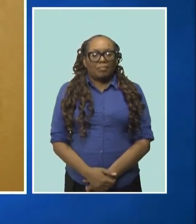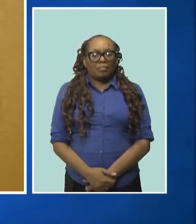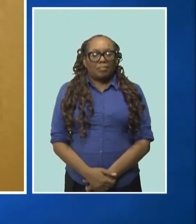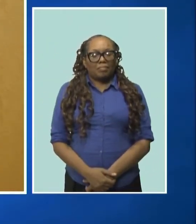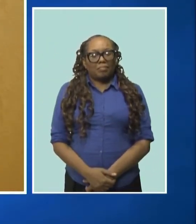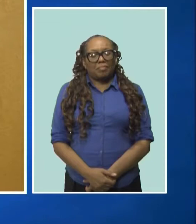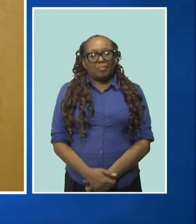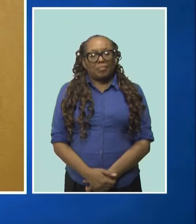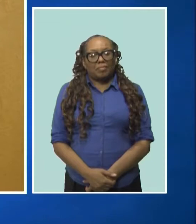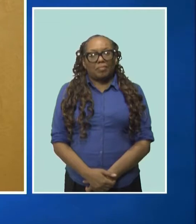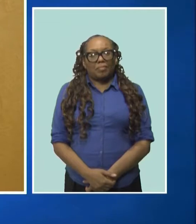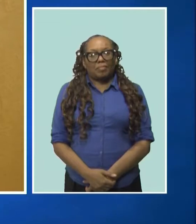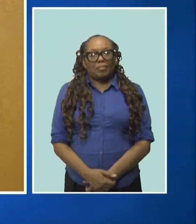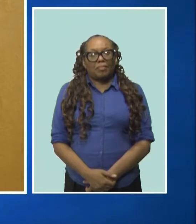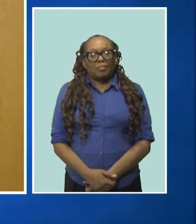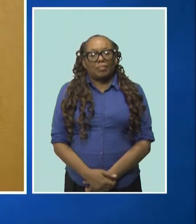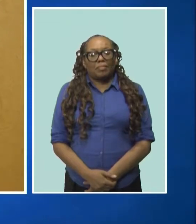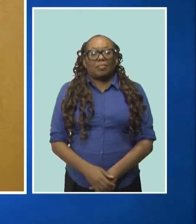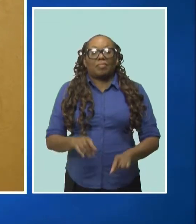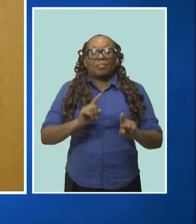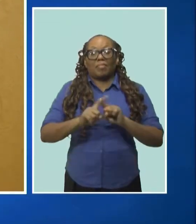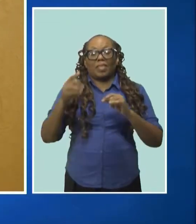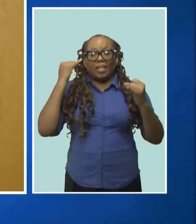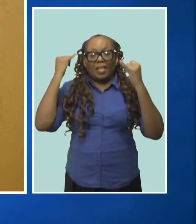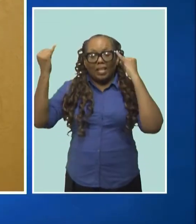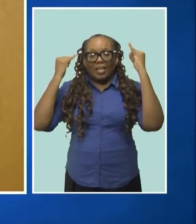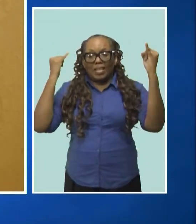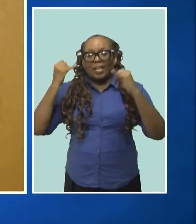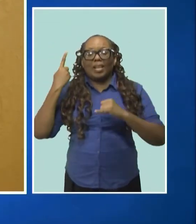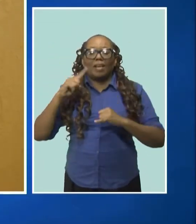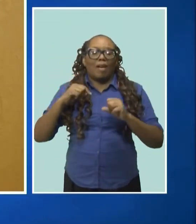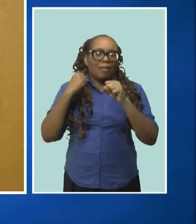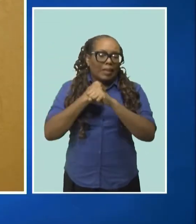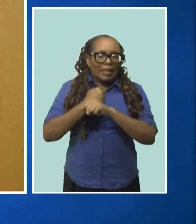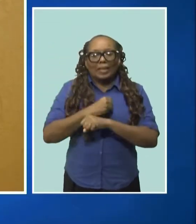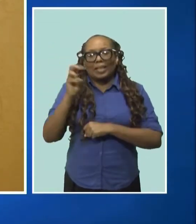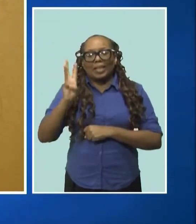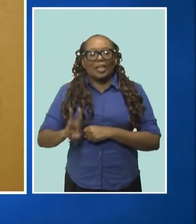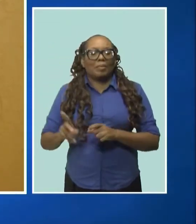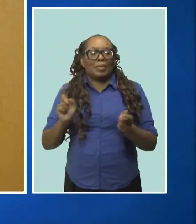initiatives, both nationally and globally, towards the fight against climate change.